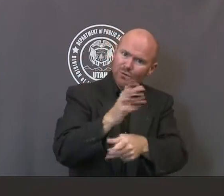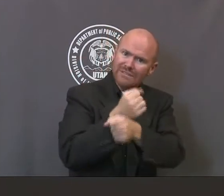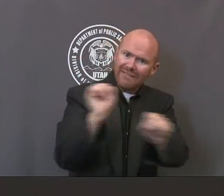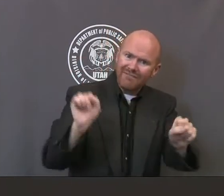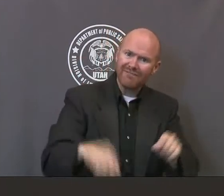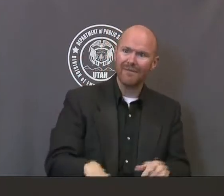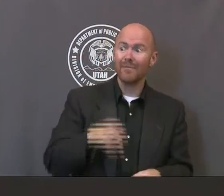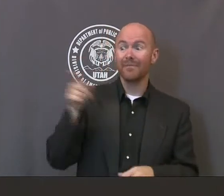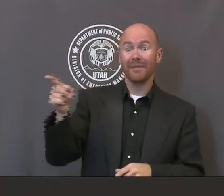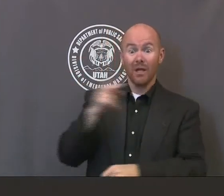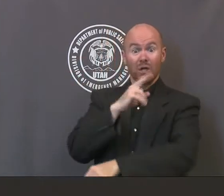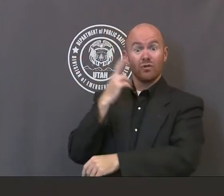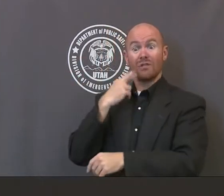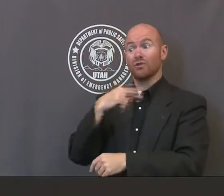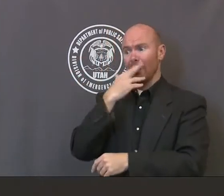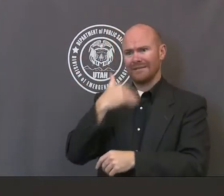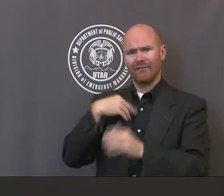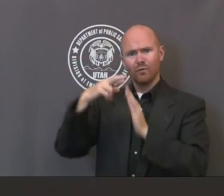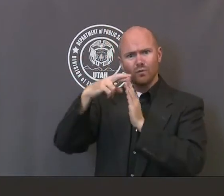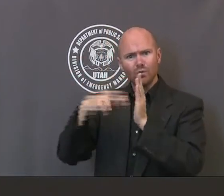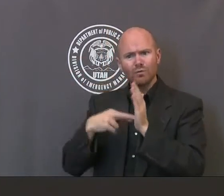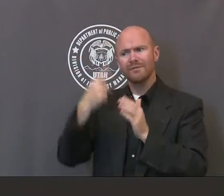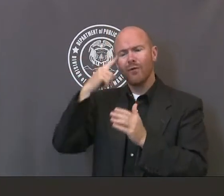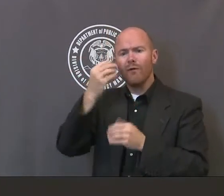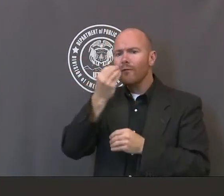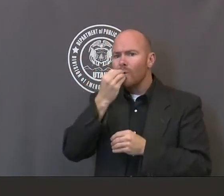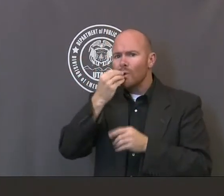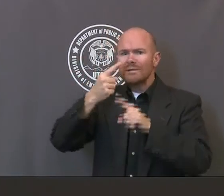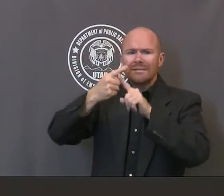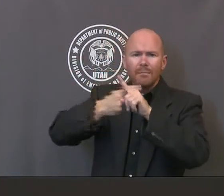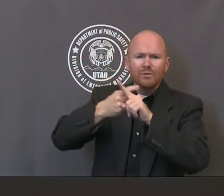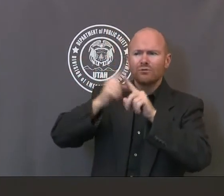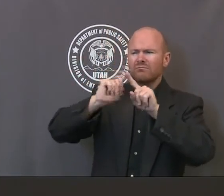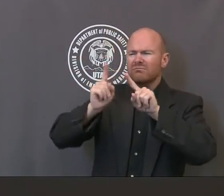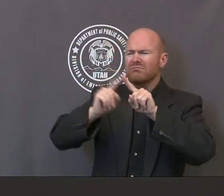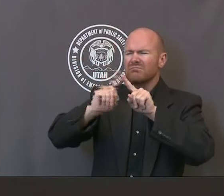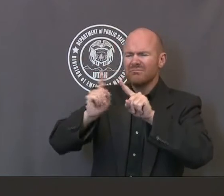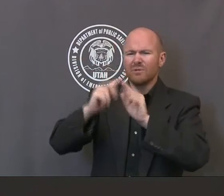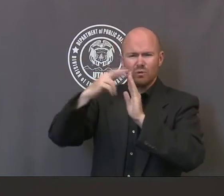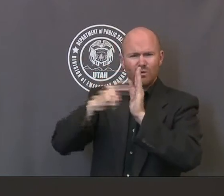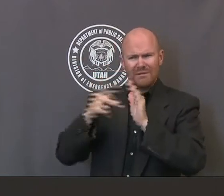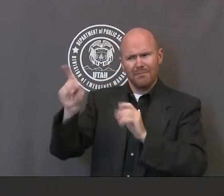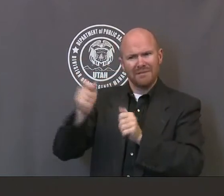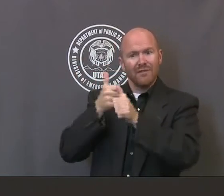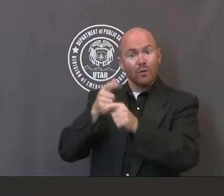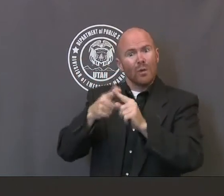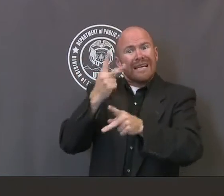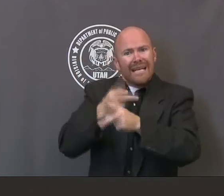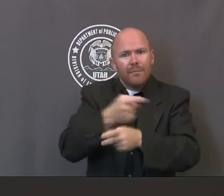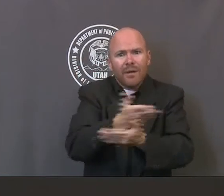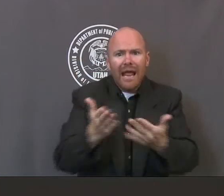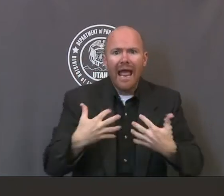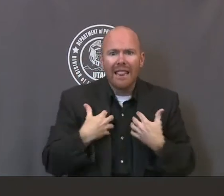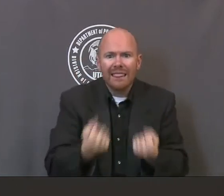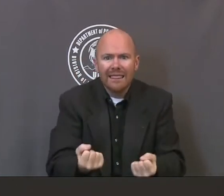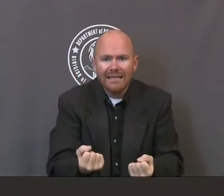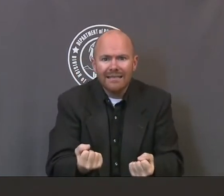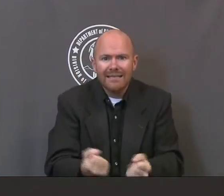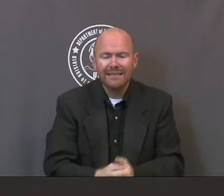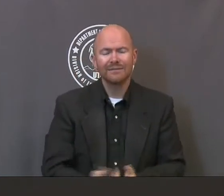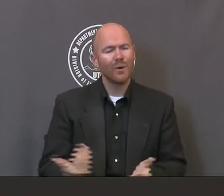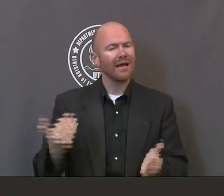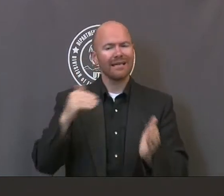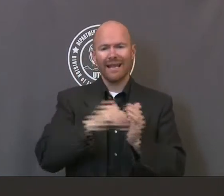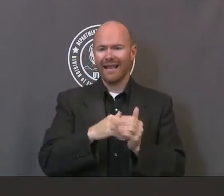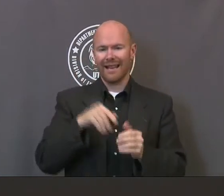that we don't get infected with salmonella or some other problem at our restaurants. The statutes, in fact, empower us to